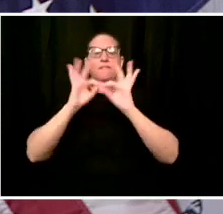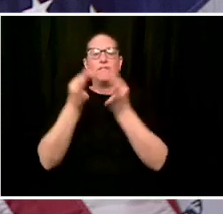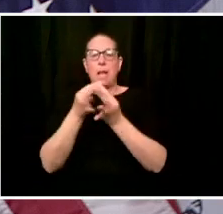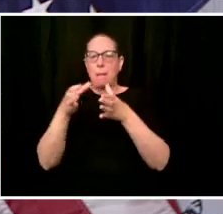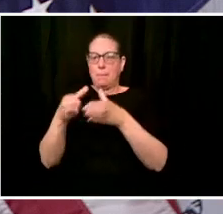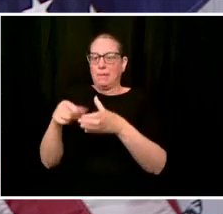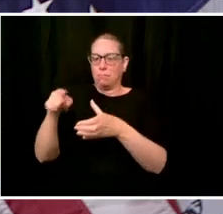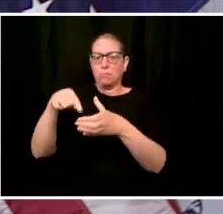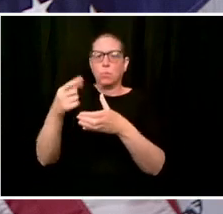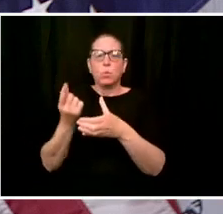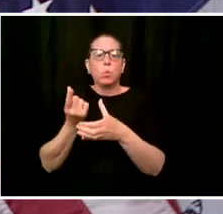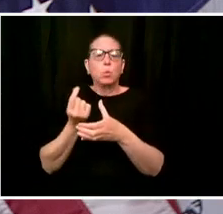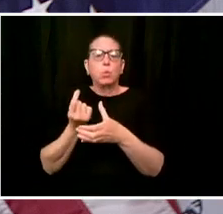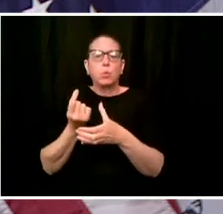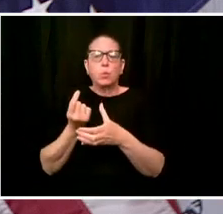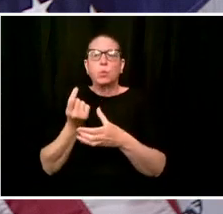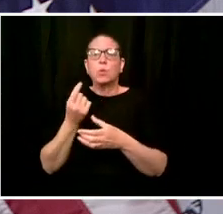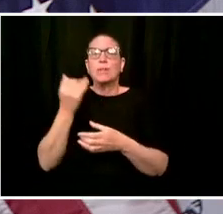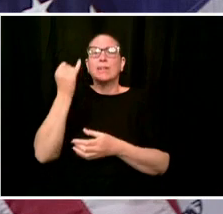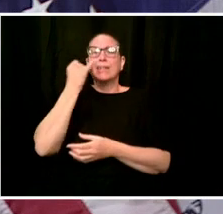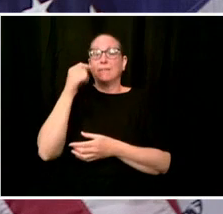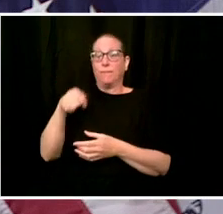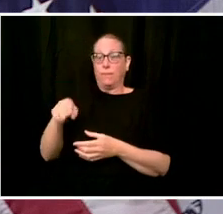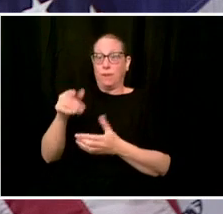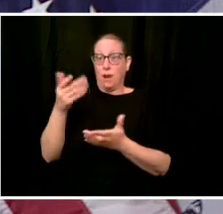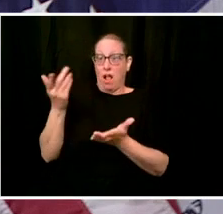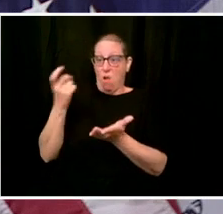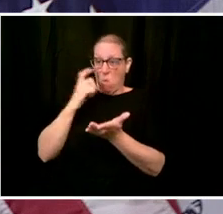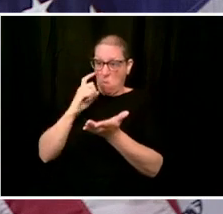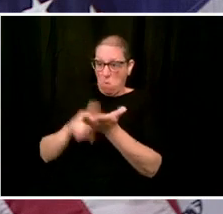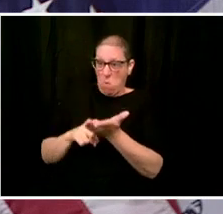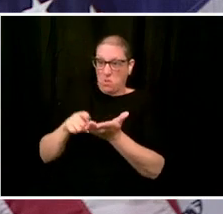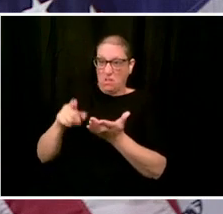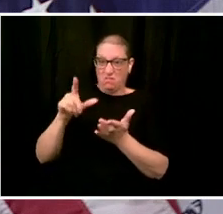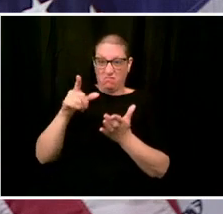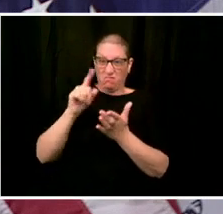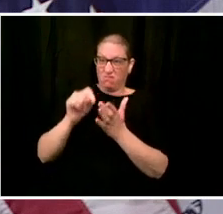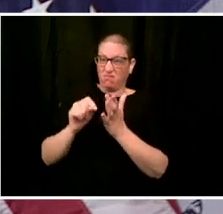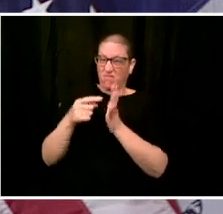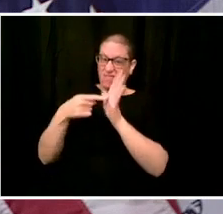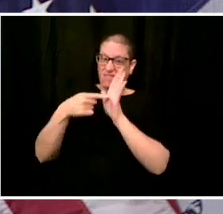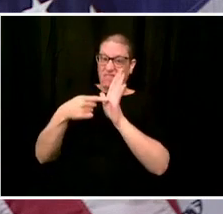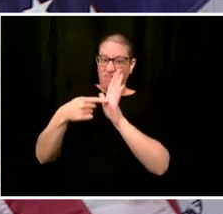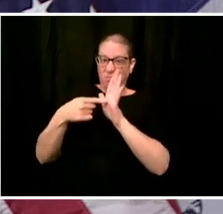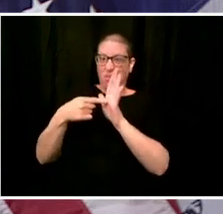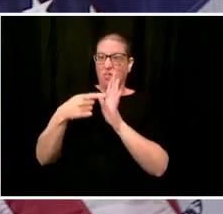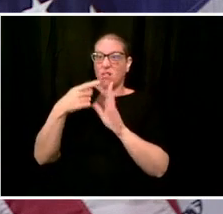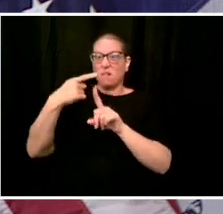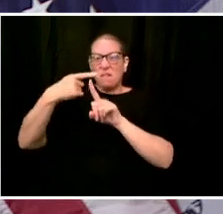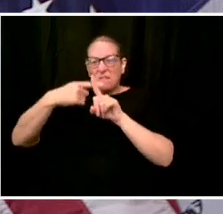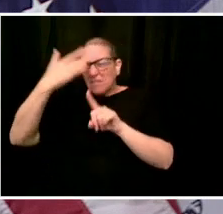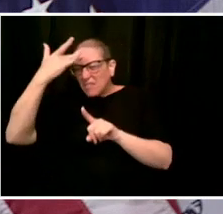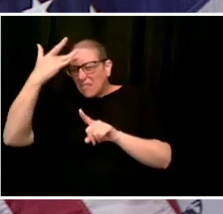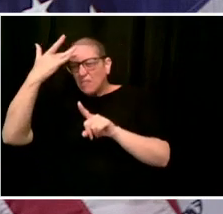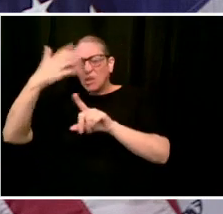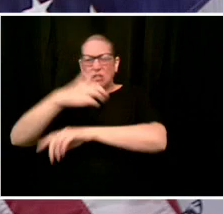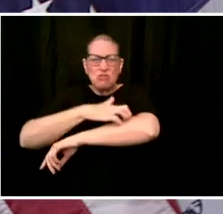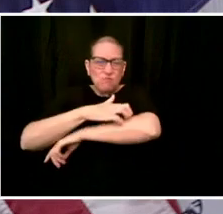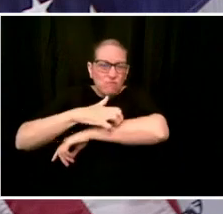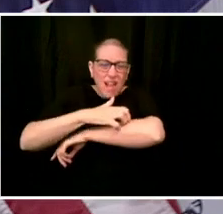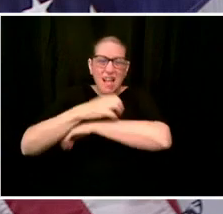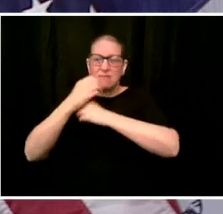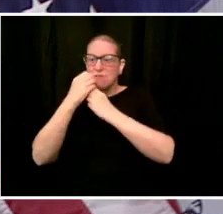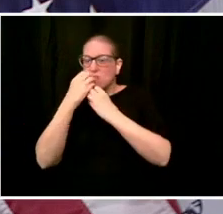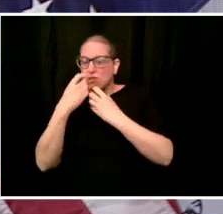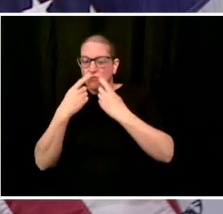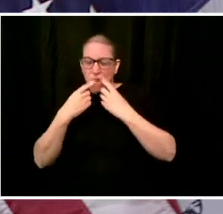So remember, testing is important in this equation, but the most important thing is following the symptoms